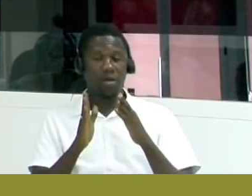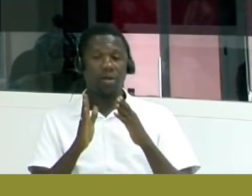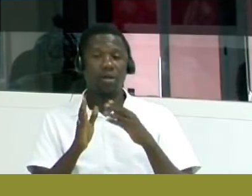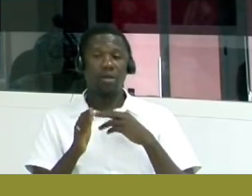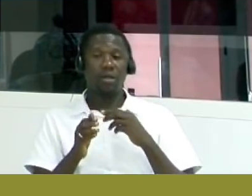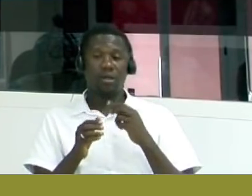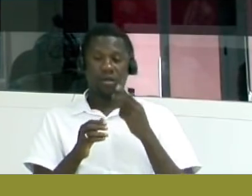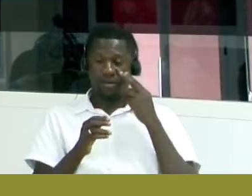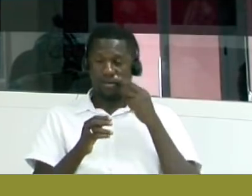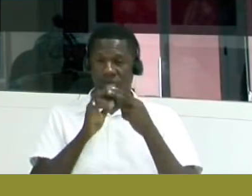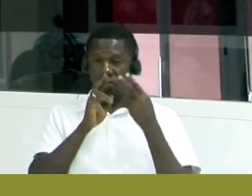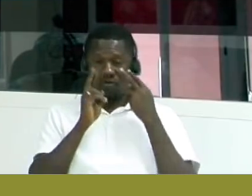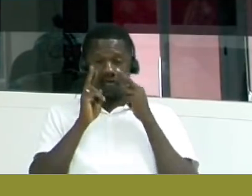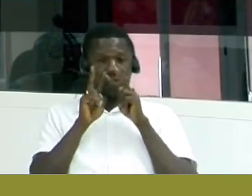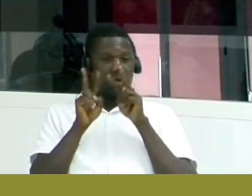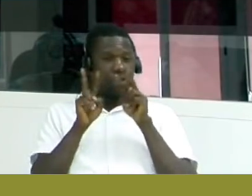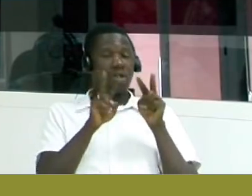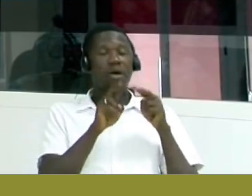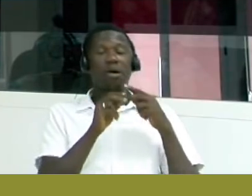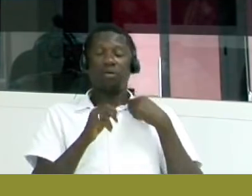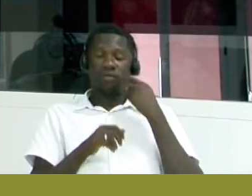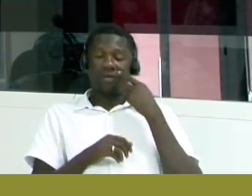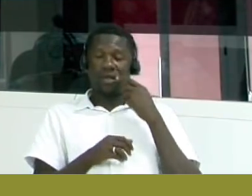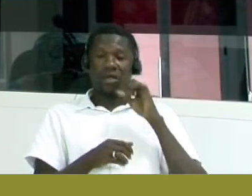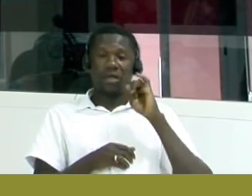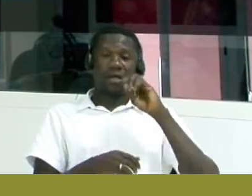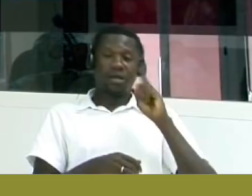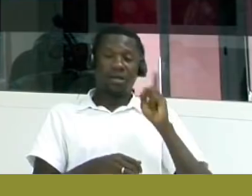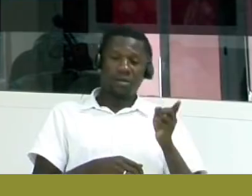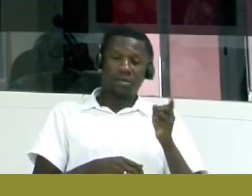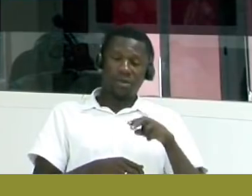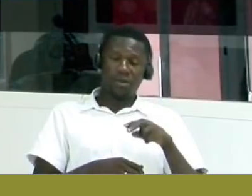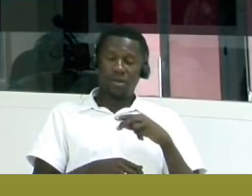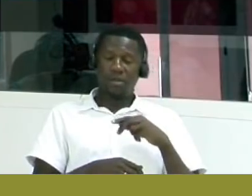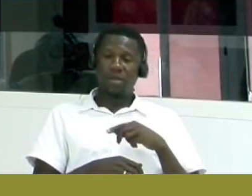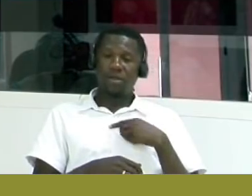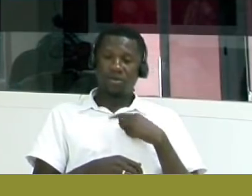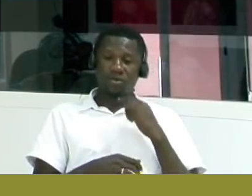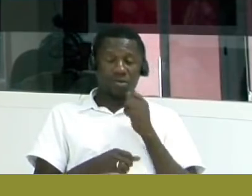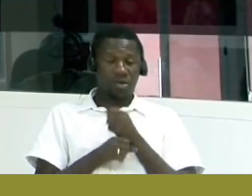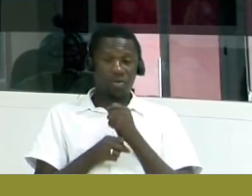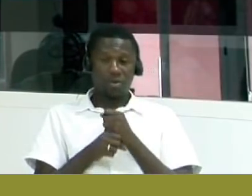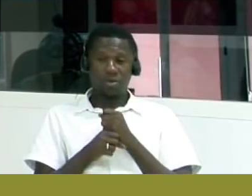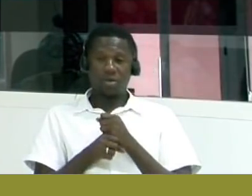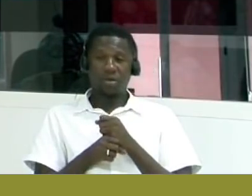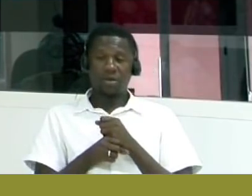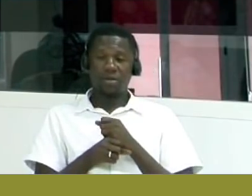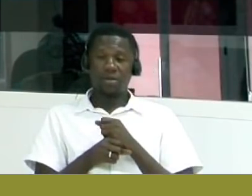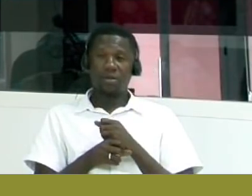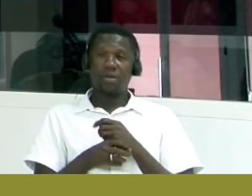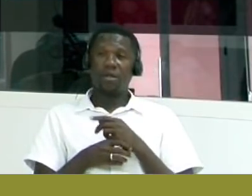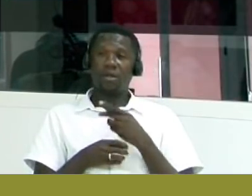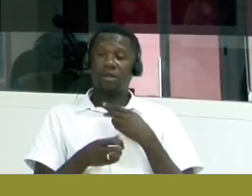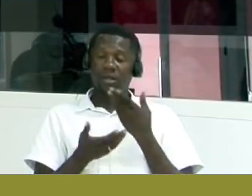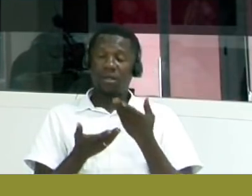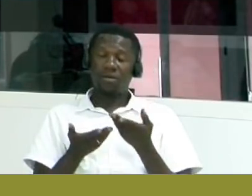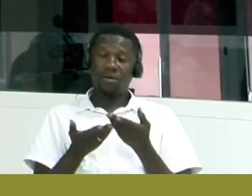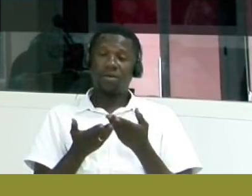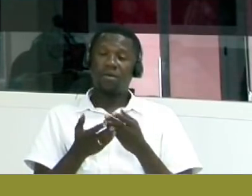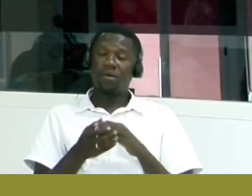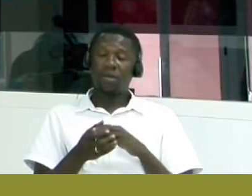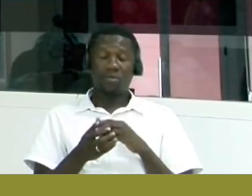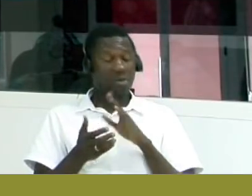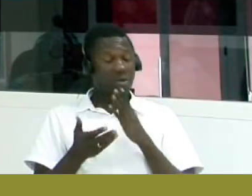the oversight of the IGP to ensure that the orders that are being conveyed are in fact the orders that you